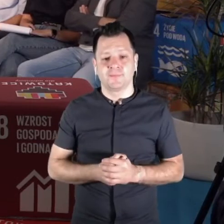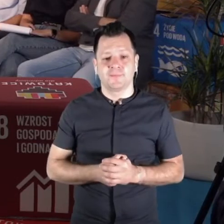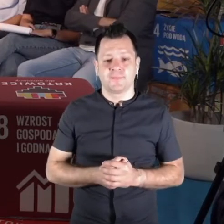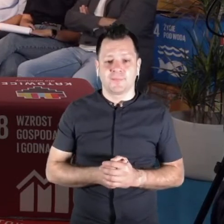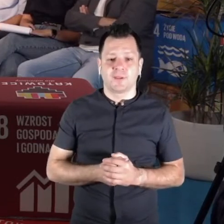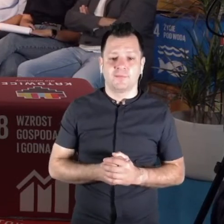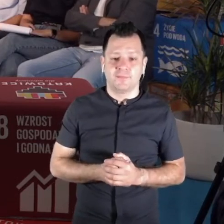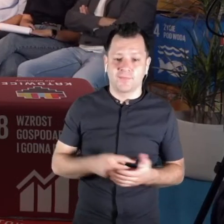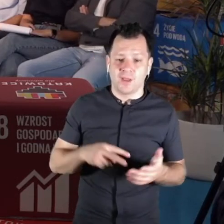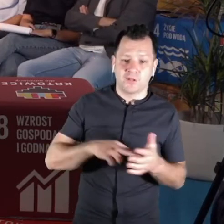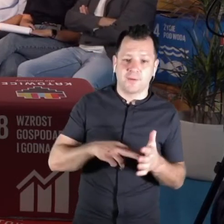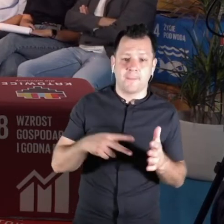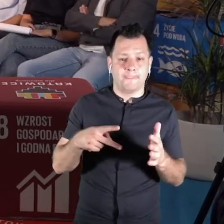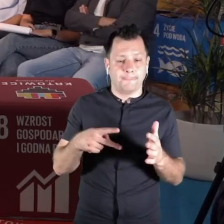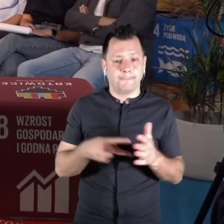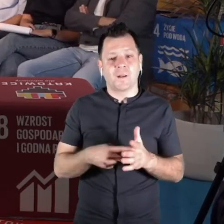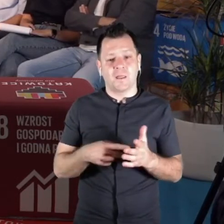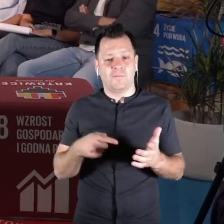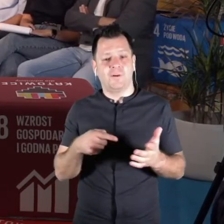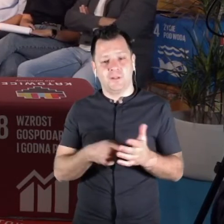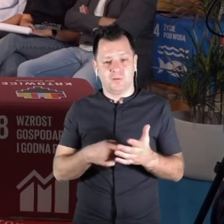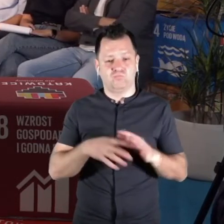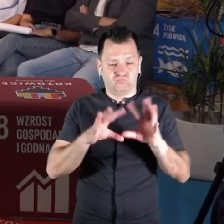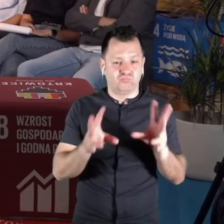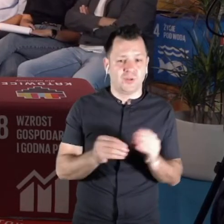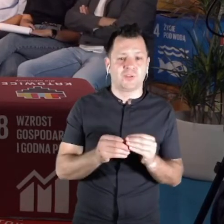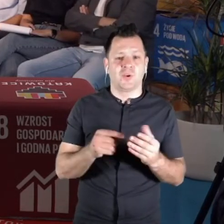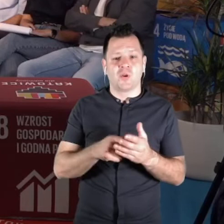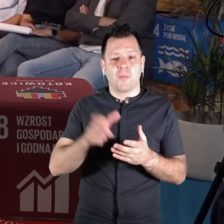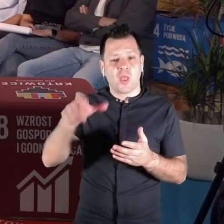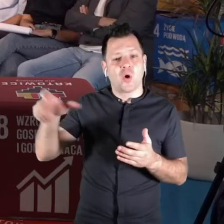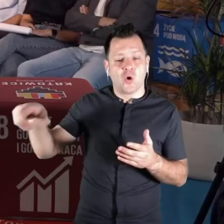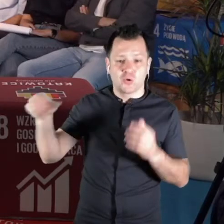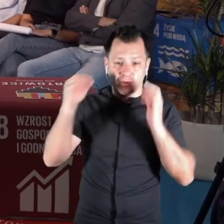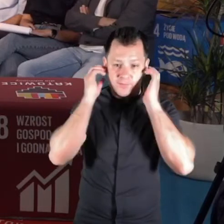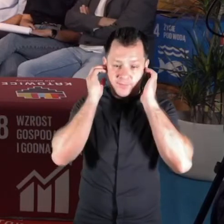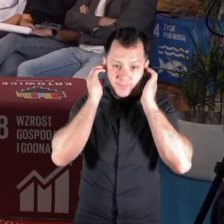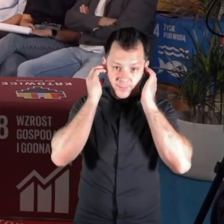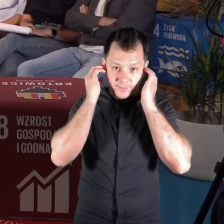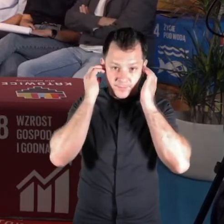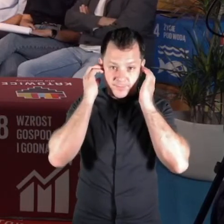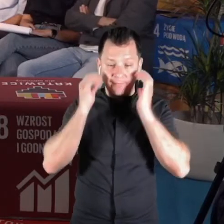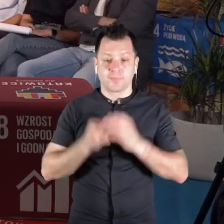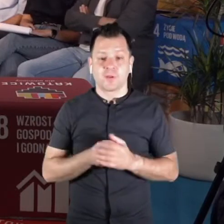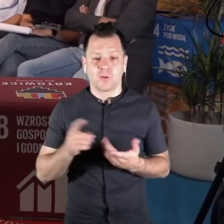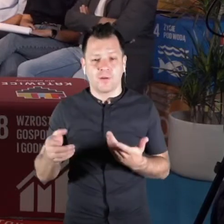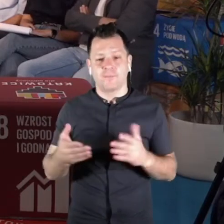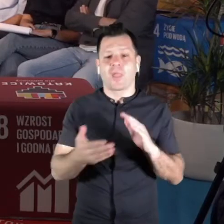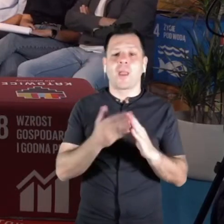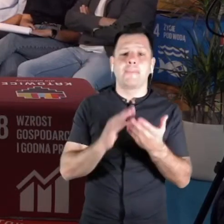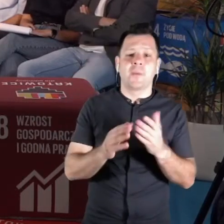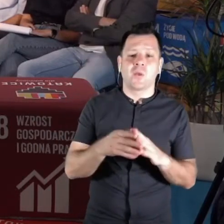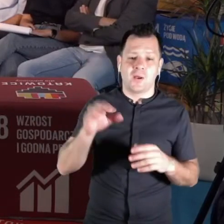that are capable of working with this agility, of getting things done, and we work also on this